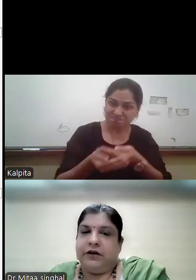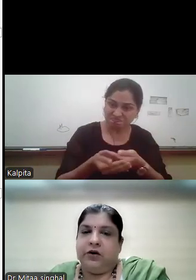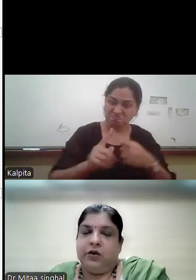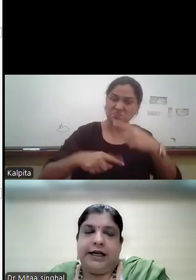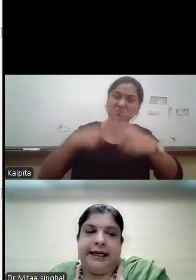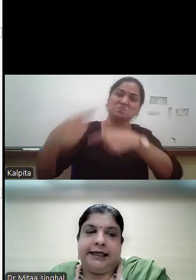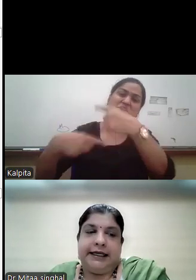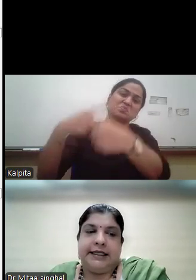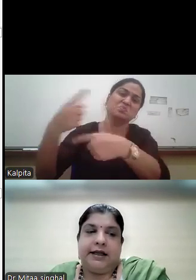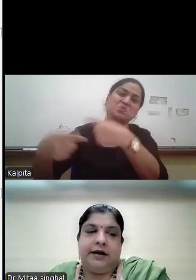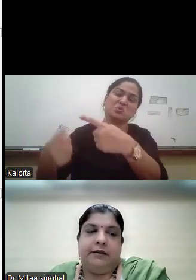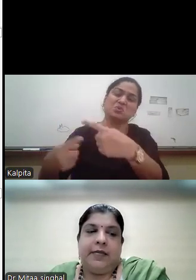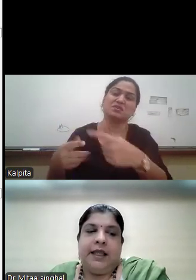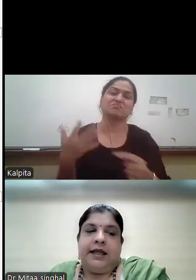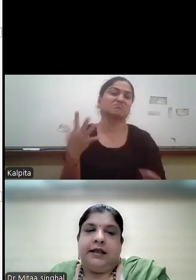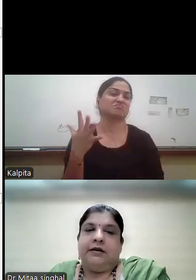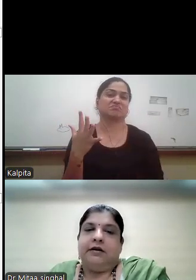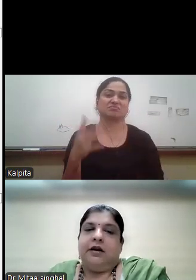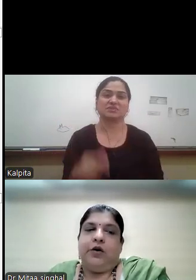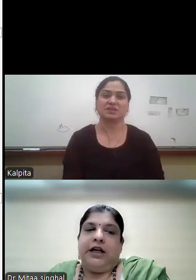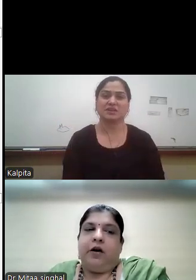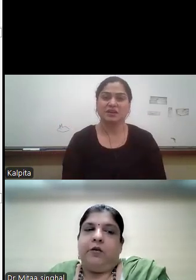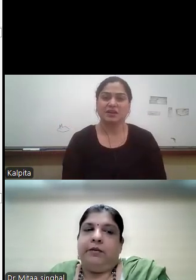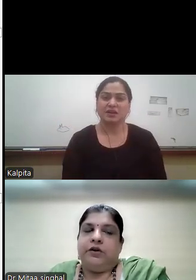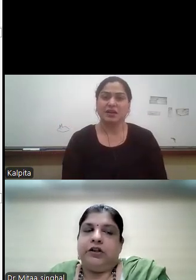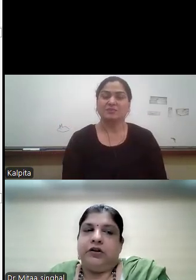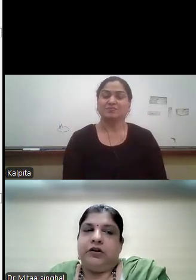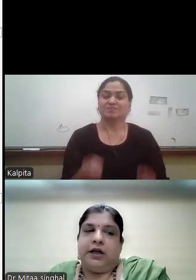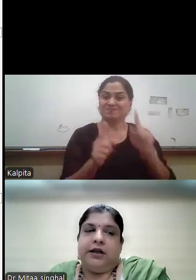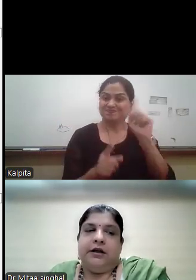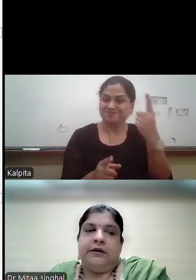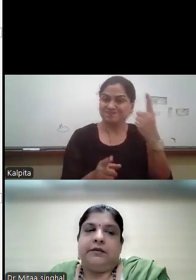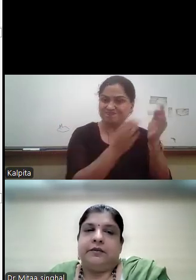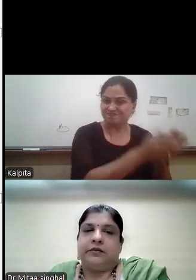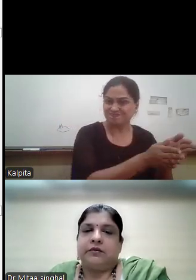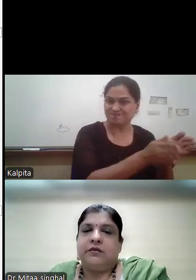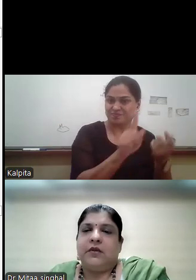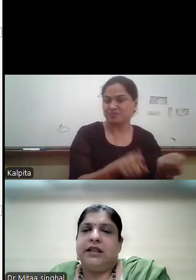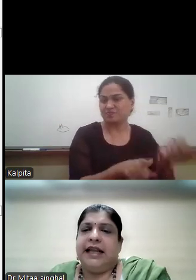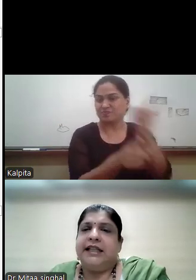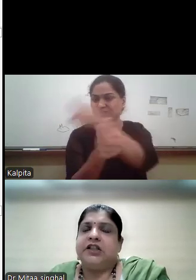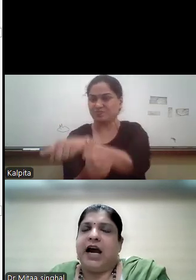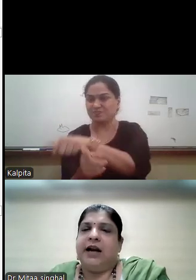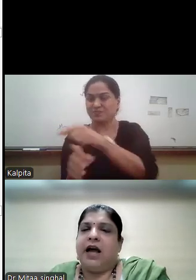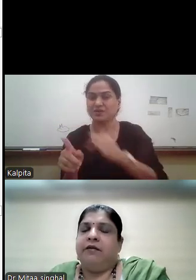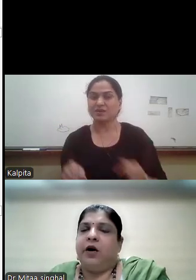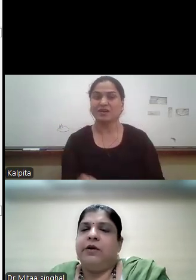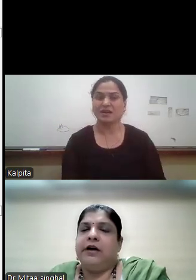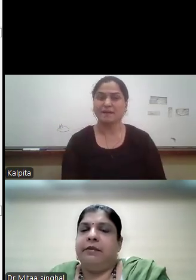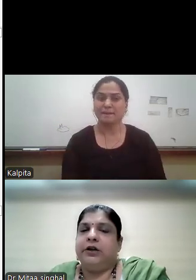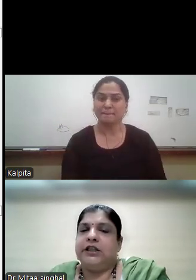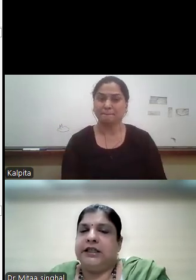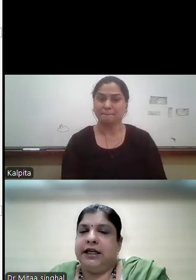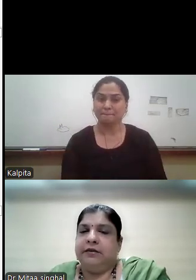parents different rolling techniques are there. Rolling from one position to another. Then the child may have